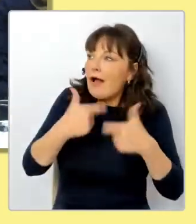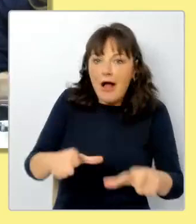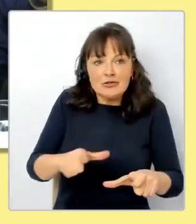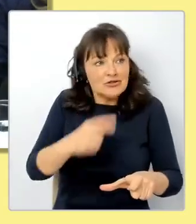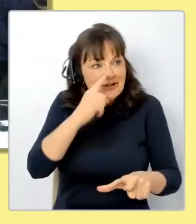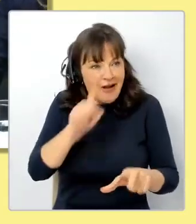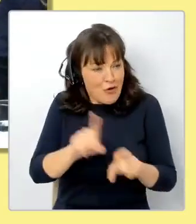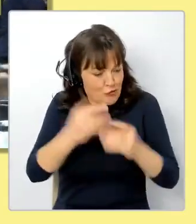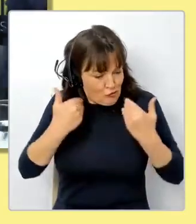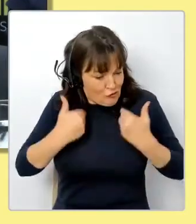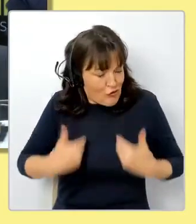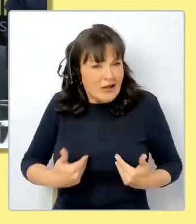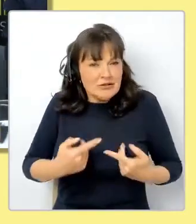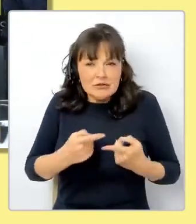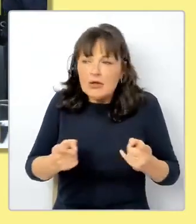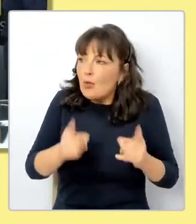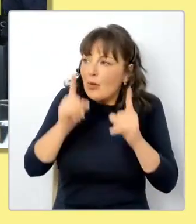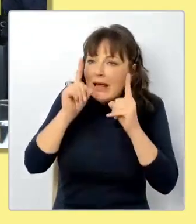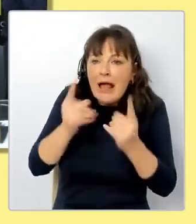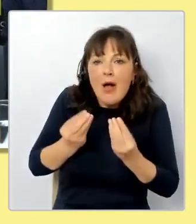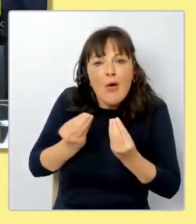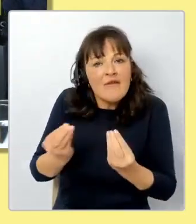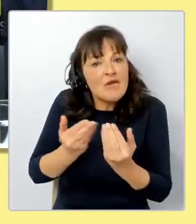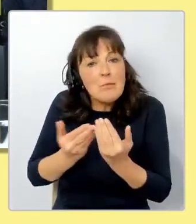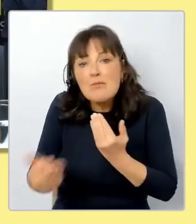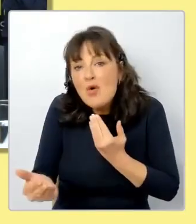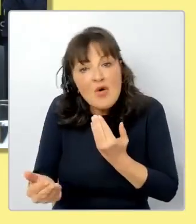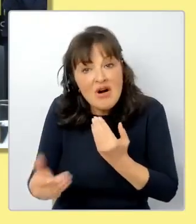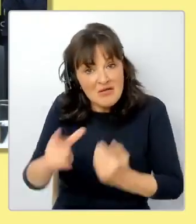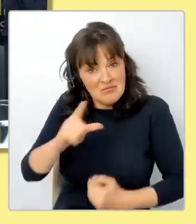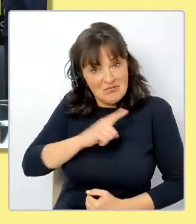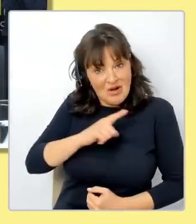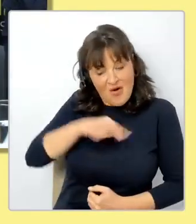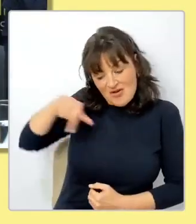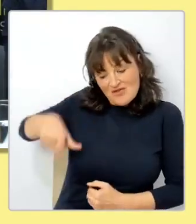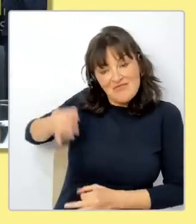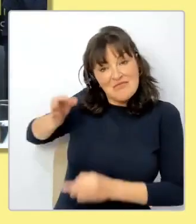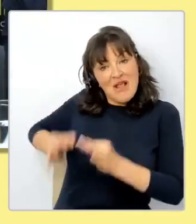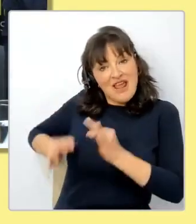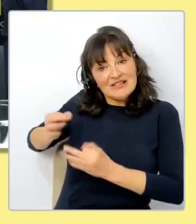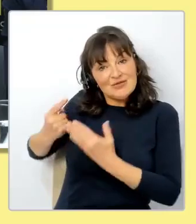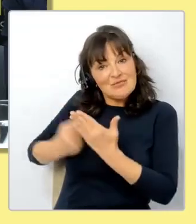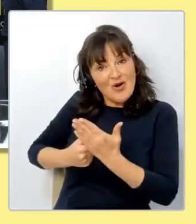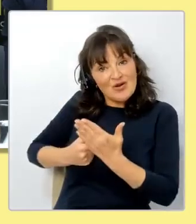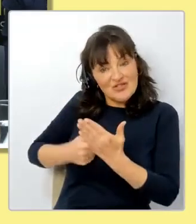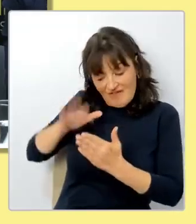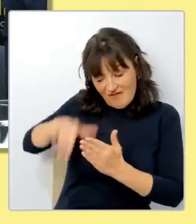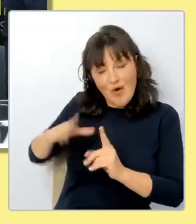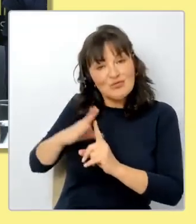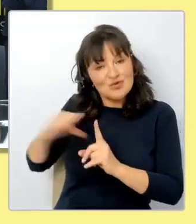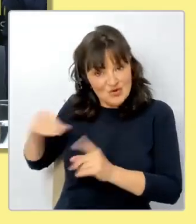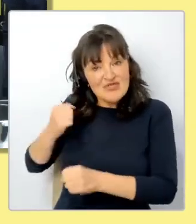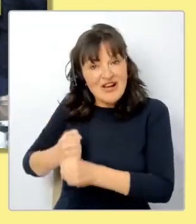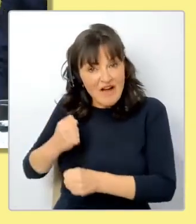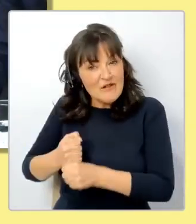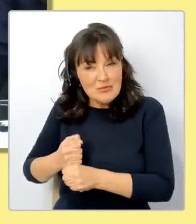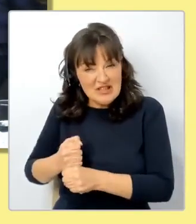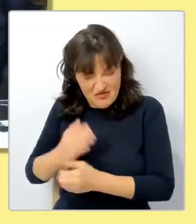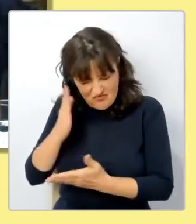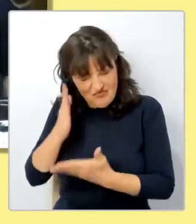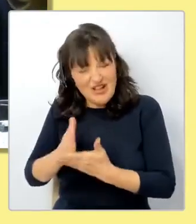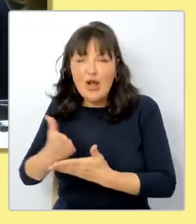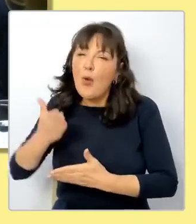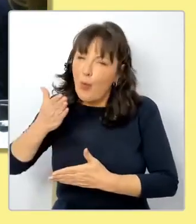that warm welcome because of intentional political policies by this Tory government that is intentionally making